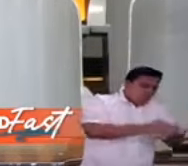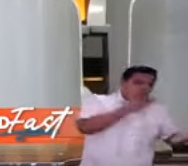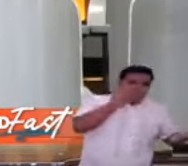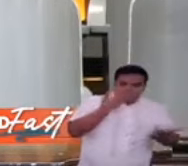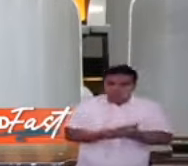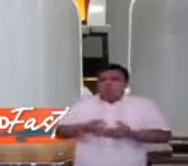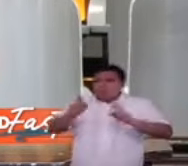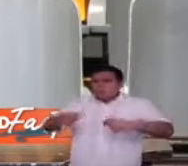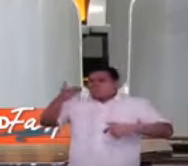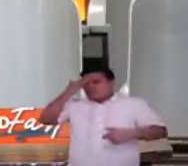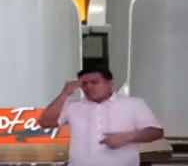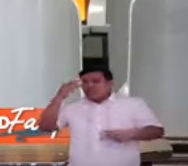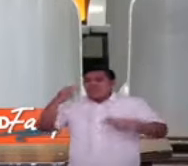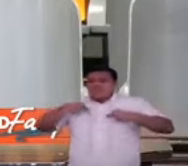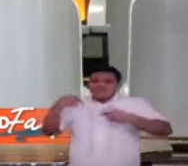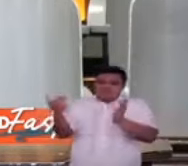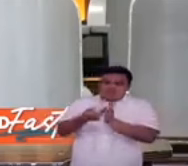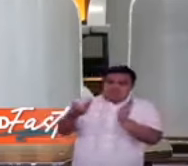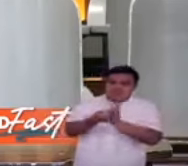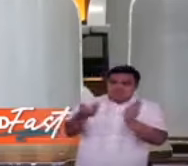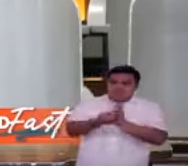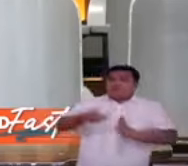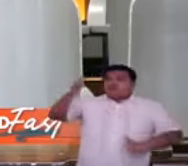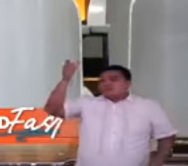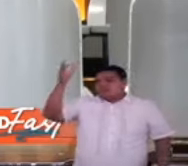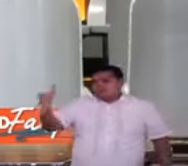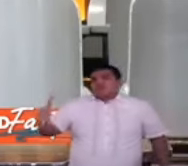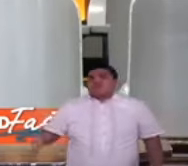and kanang naanay salabutan sa atong lingwahe,